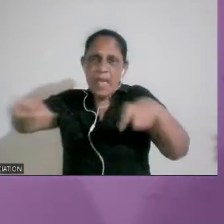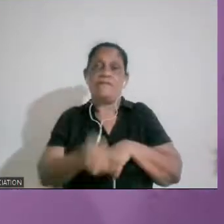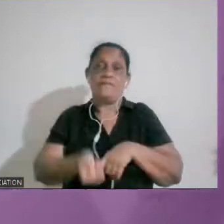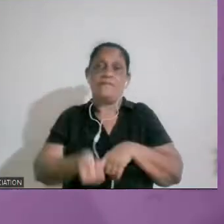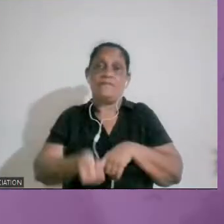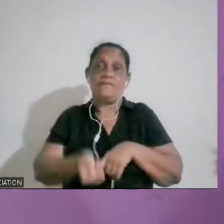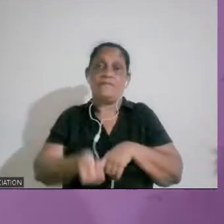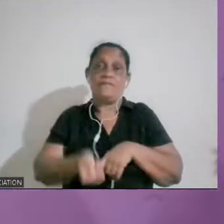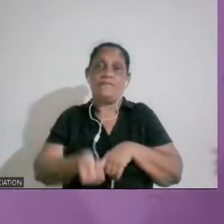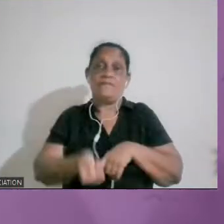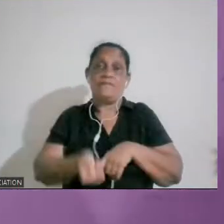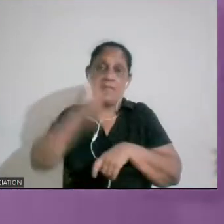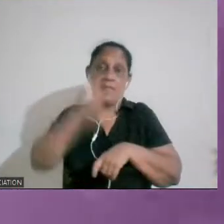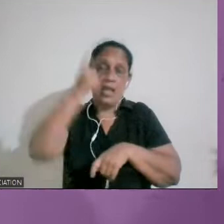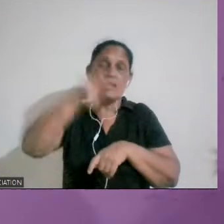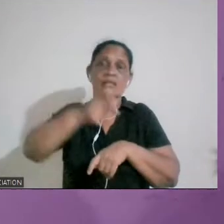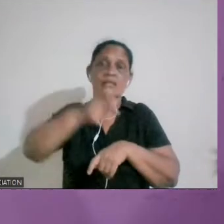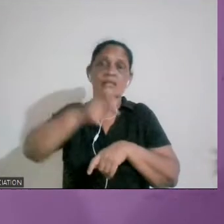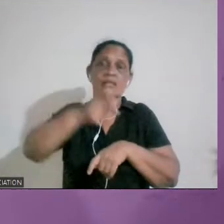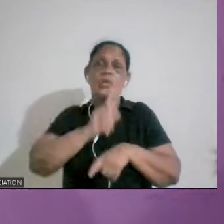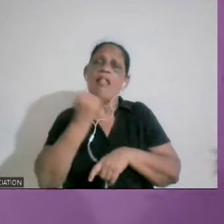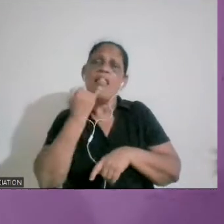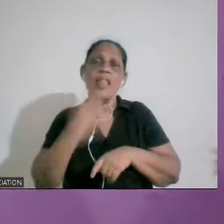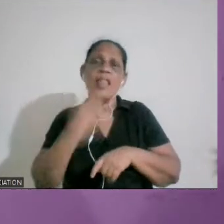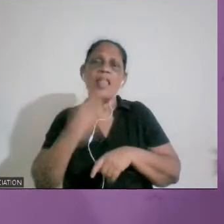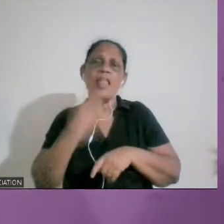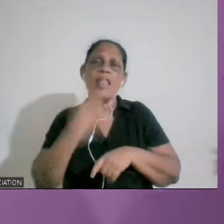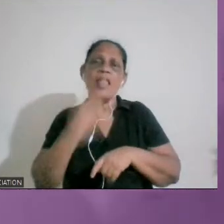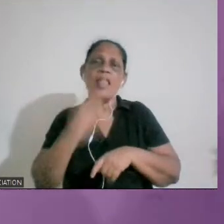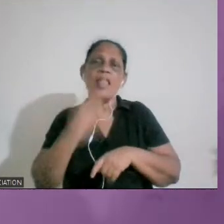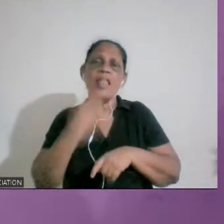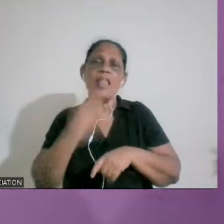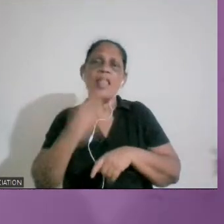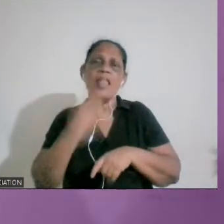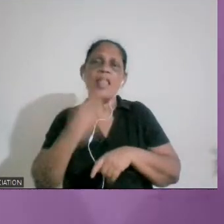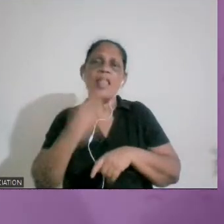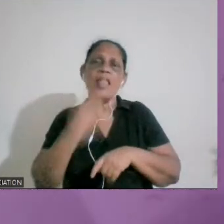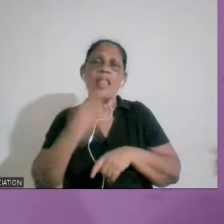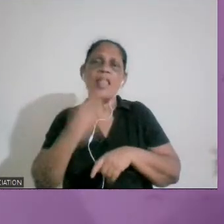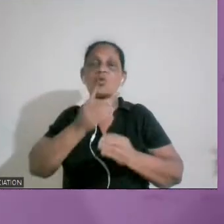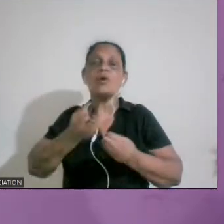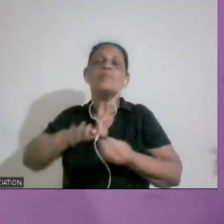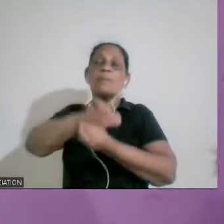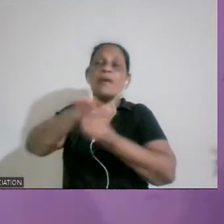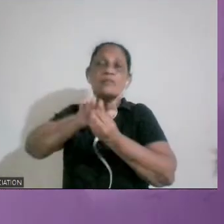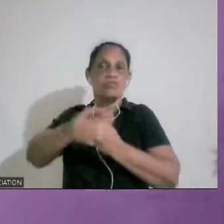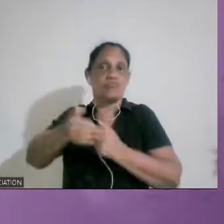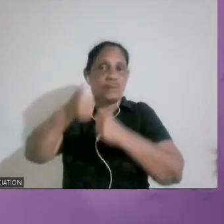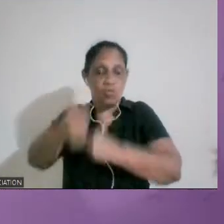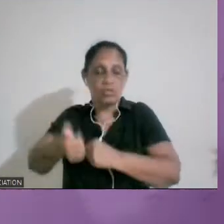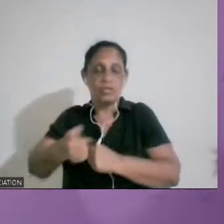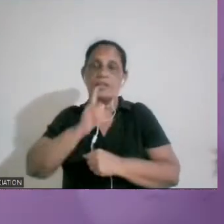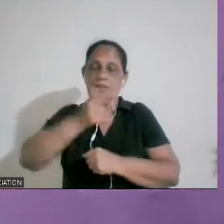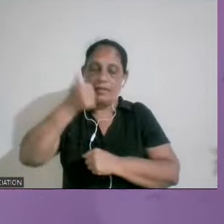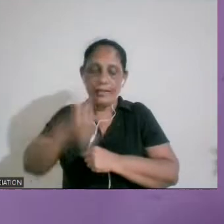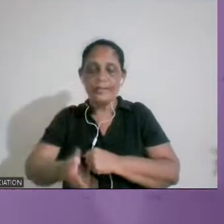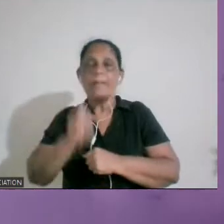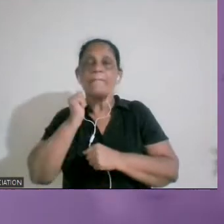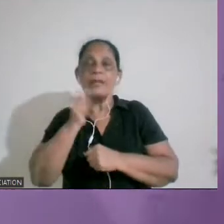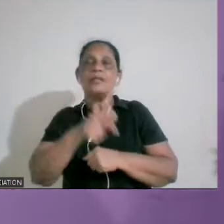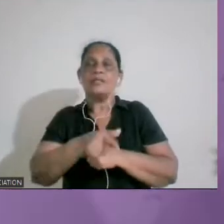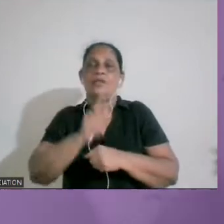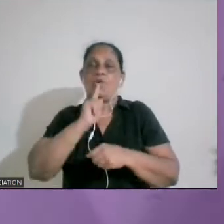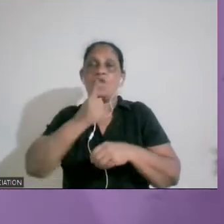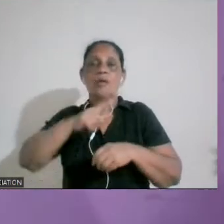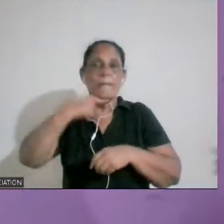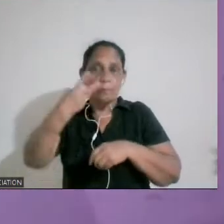most eco-friendly option and a great option. This is the menstrual cup. There are a number of sizes that you get,